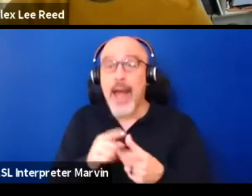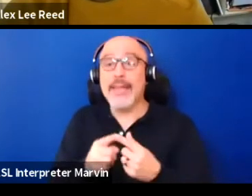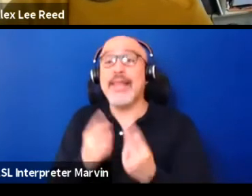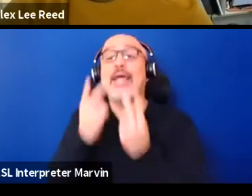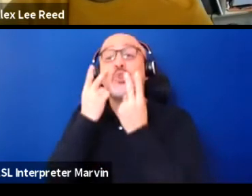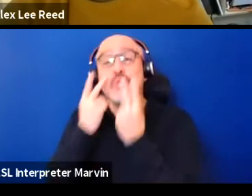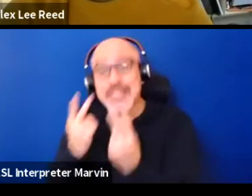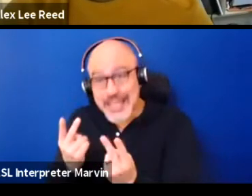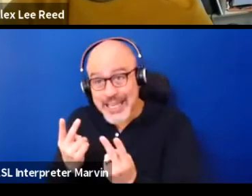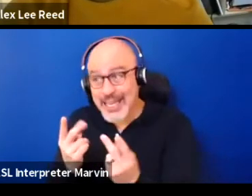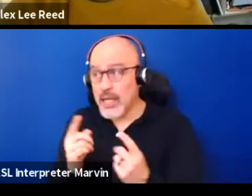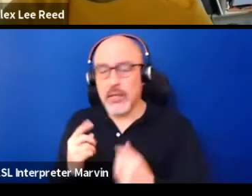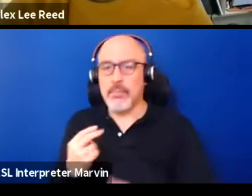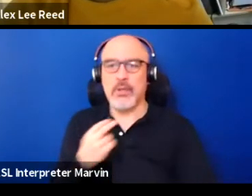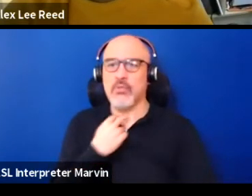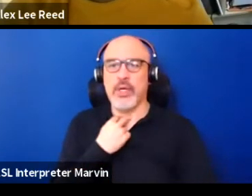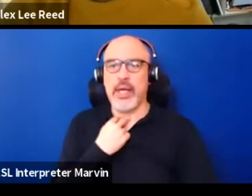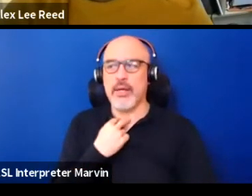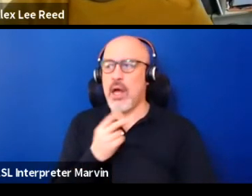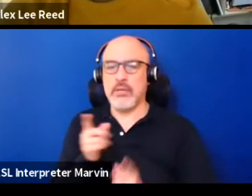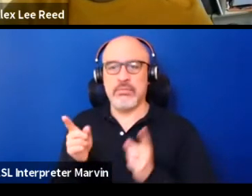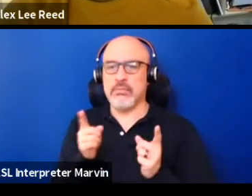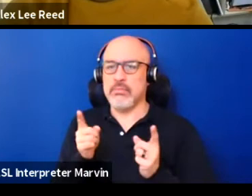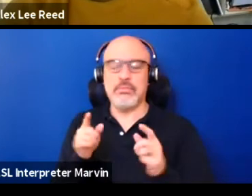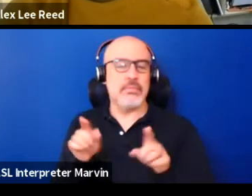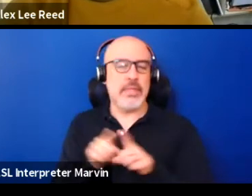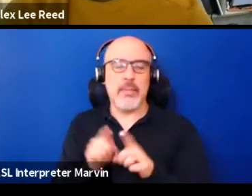we get caught in those two camps altogether too much.